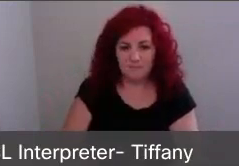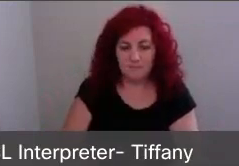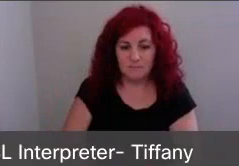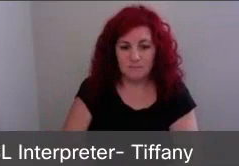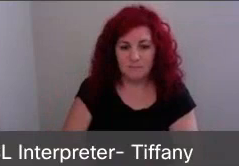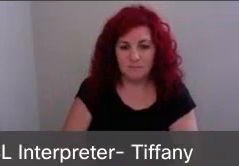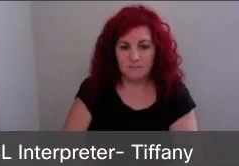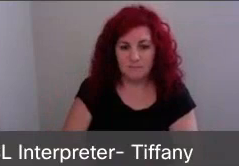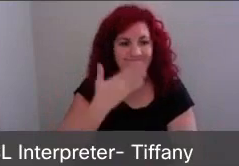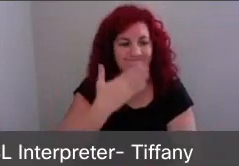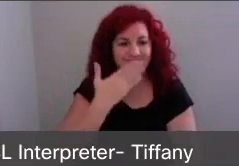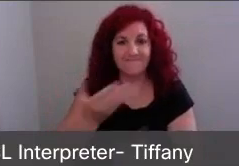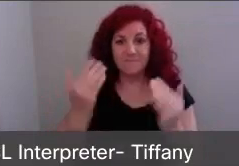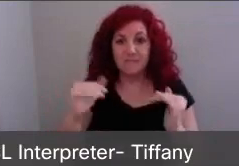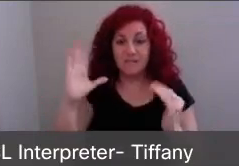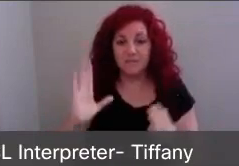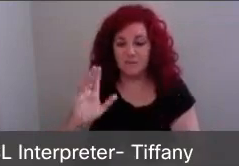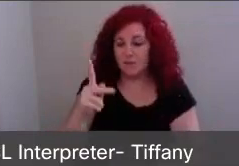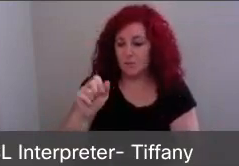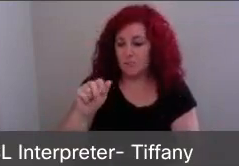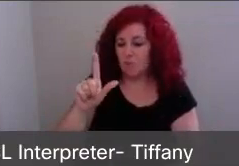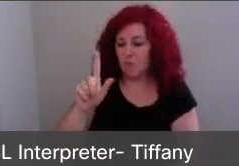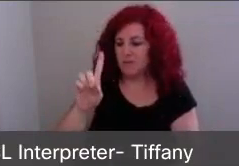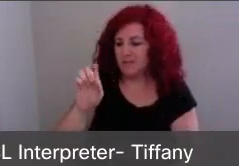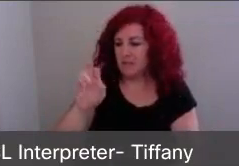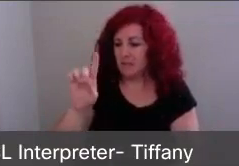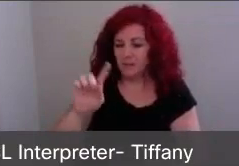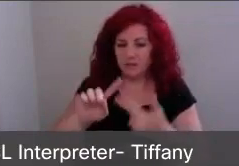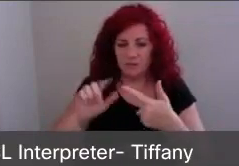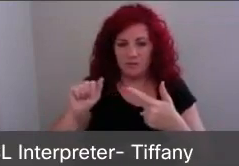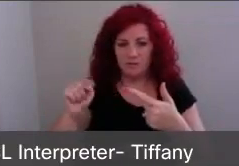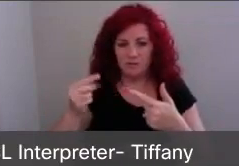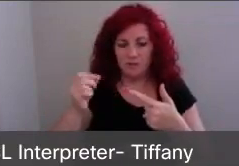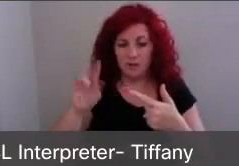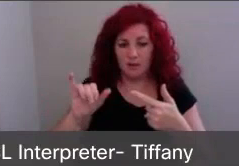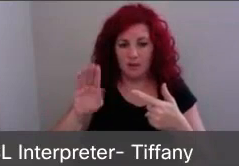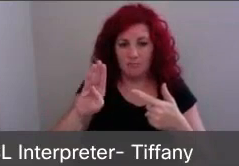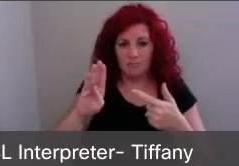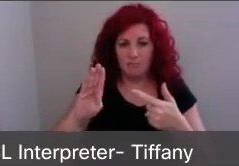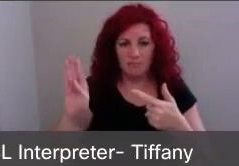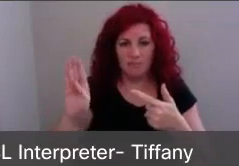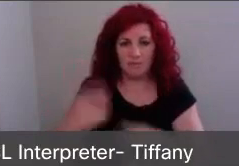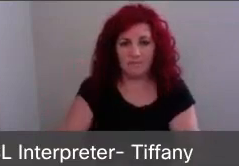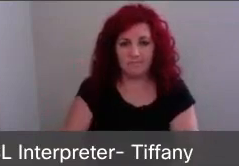Thank you. Our next speaker is Paul David, followed by Anthony Bejarano.